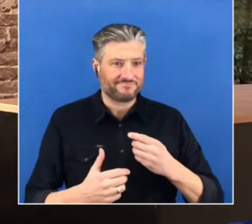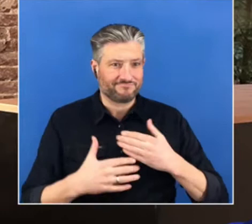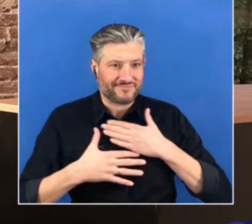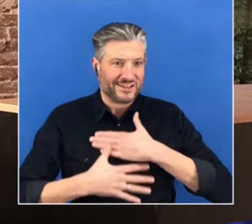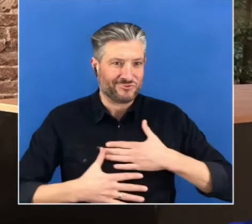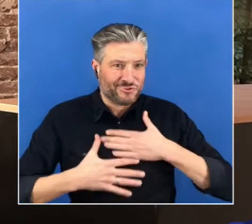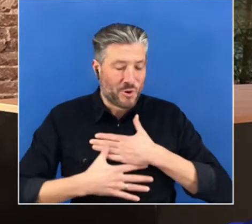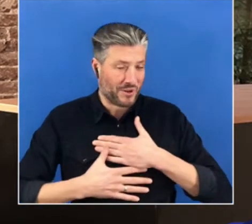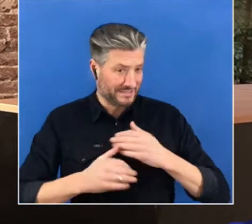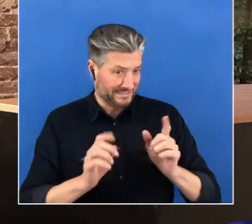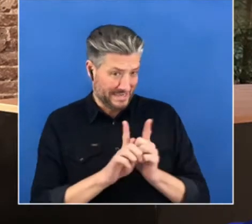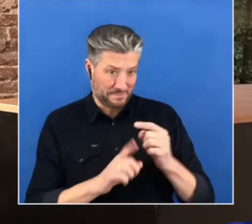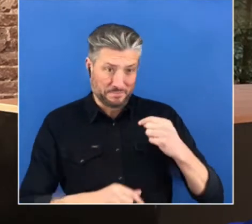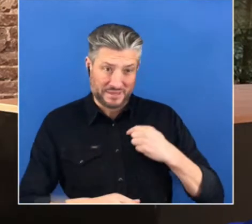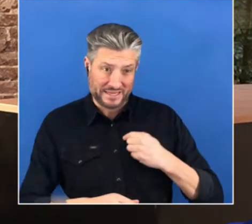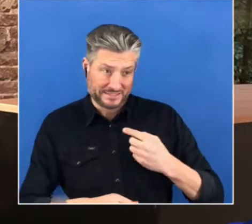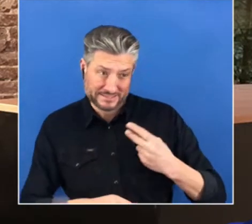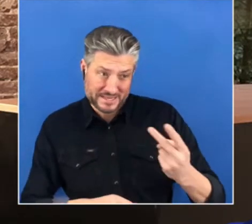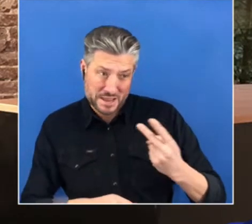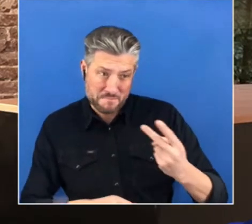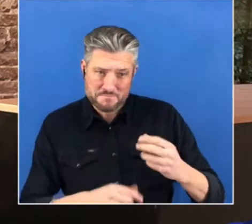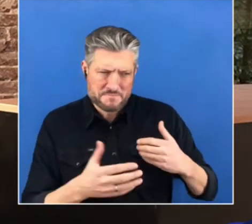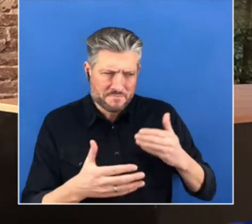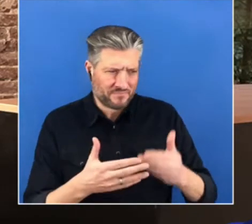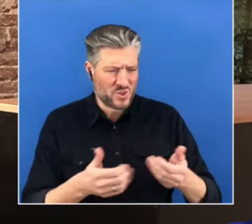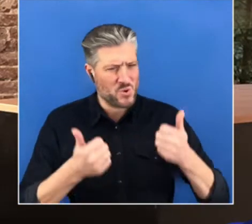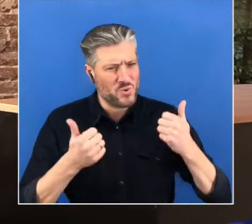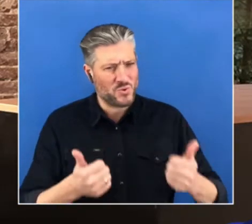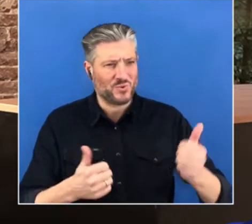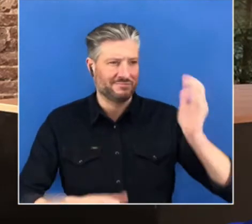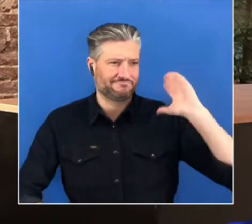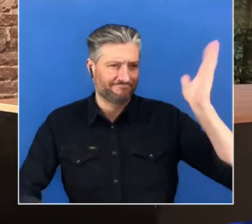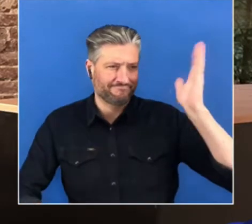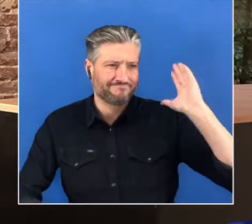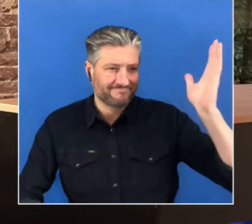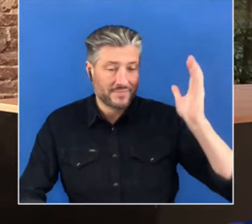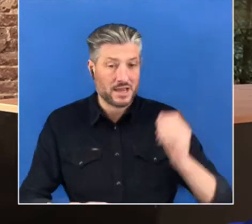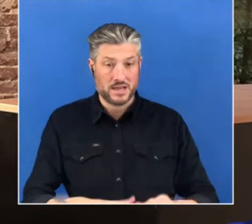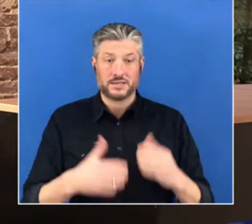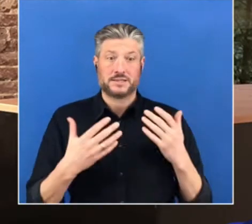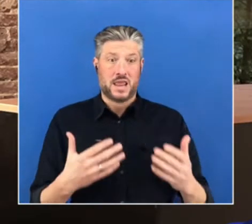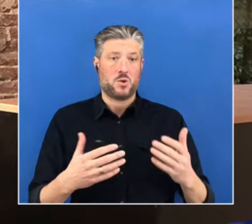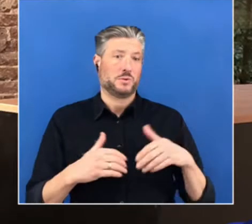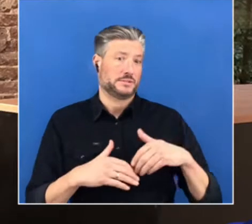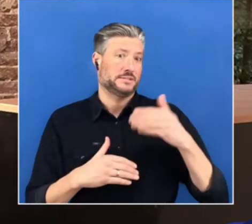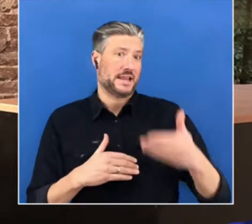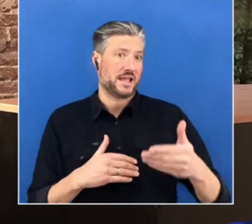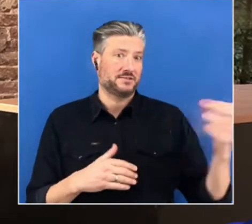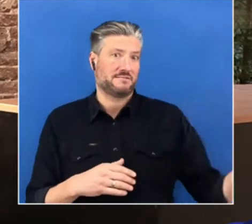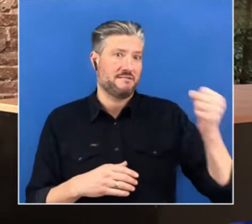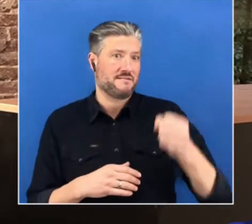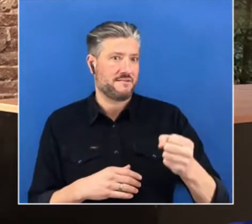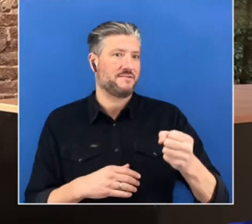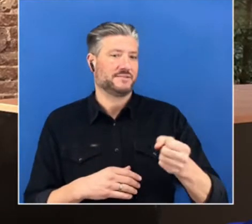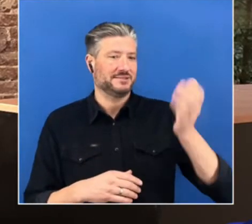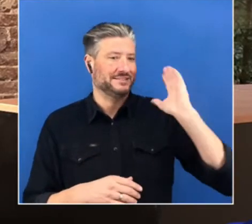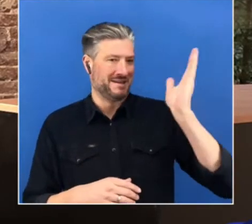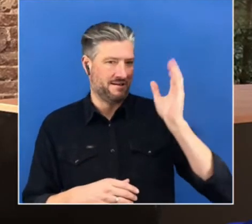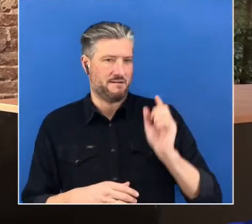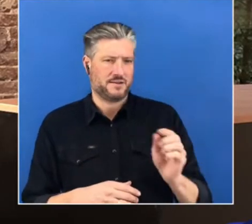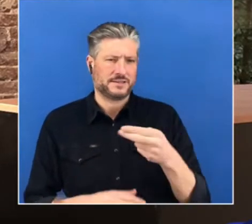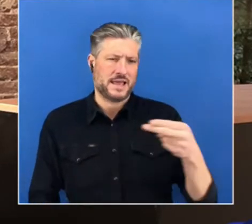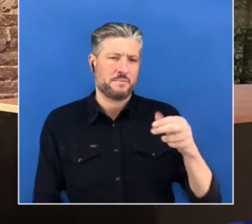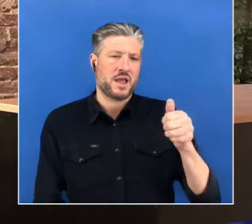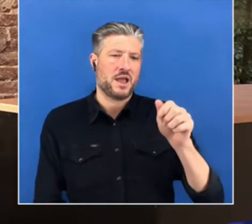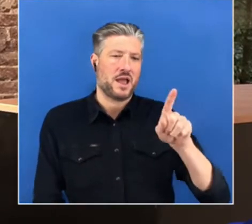I hope you're ready for our next speaker. Our next speaker is Adrián Bolonio. And Adrián is a Google